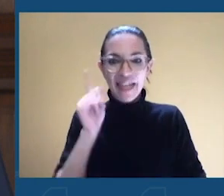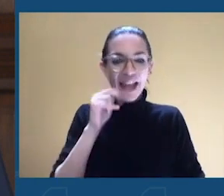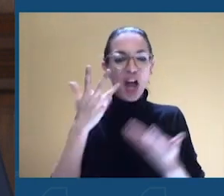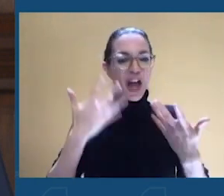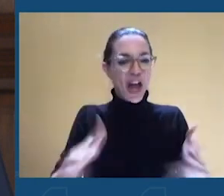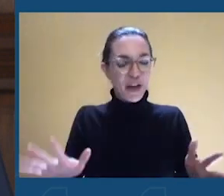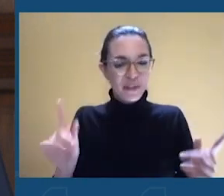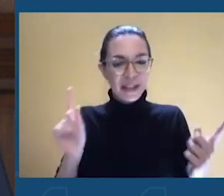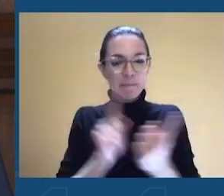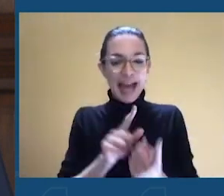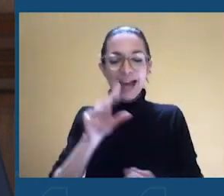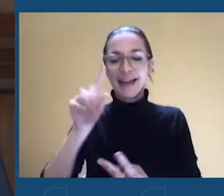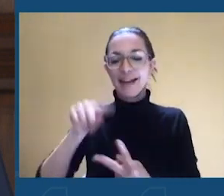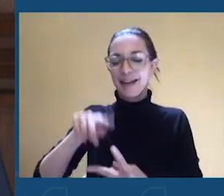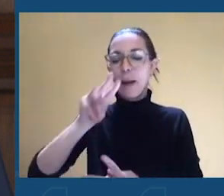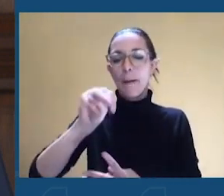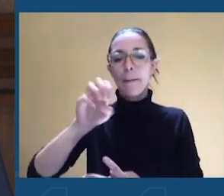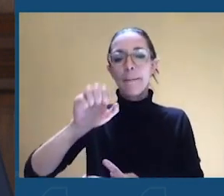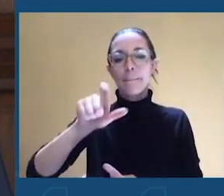Maxwell and Coltrane.